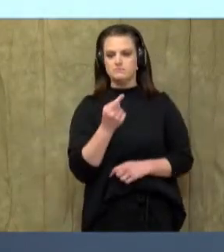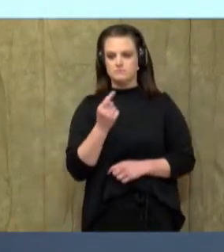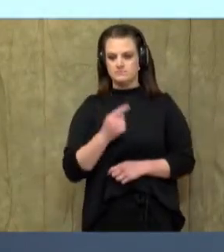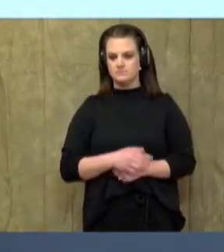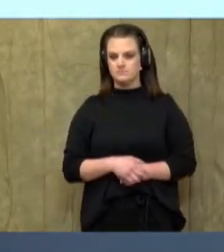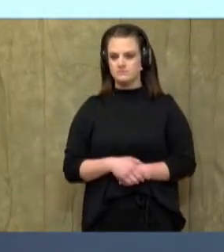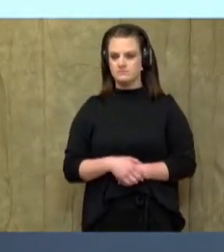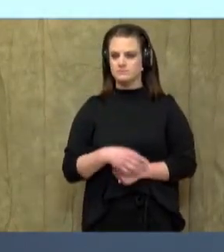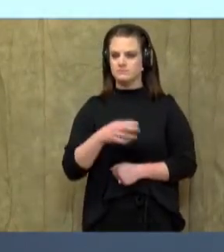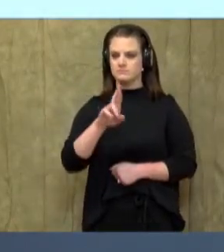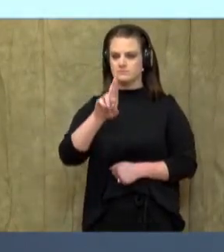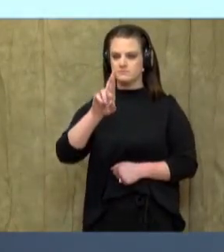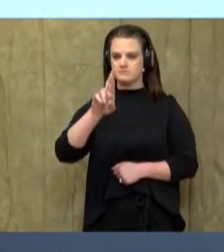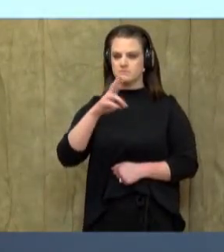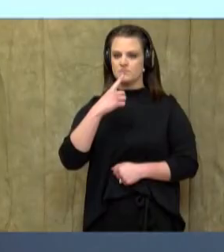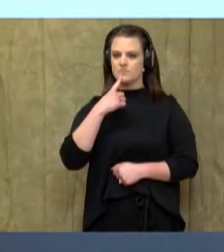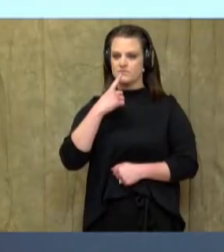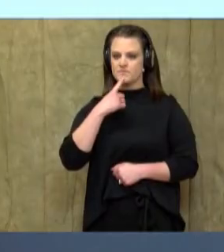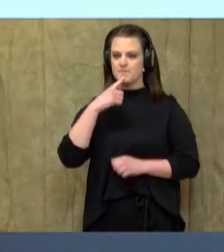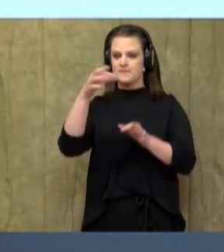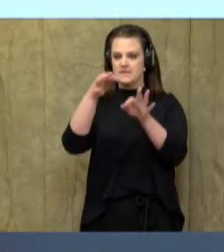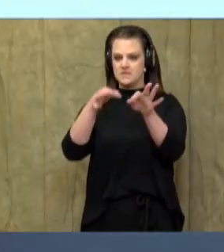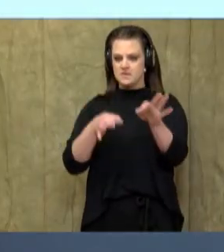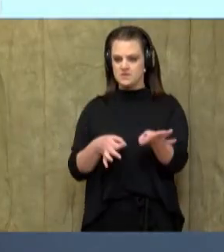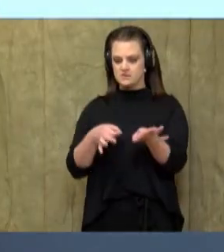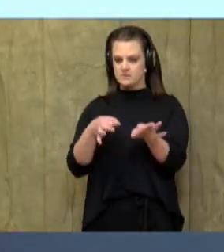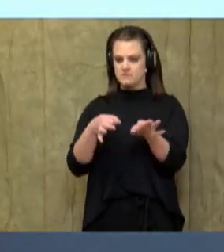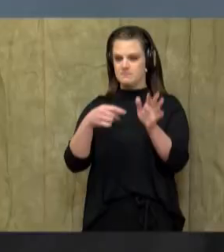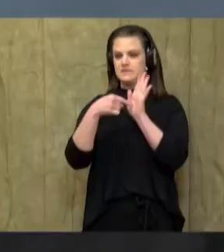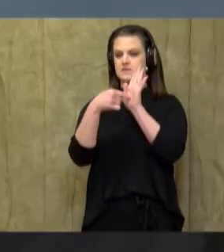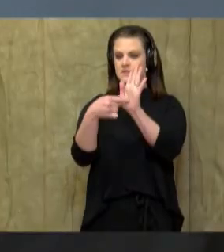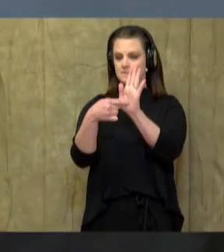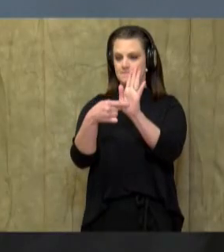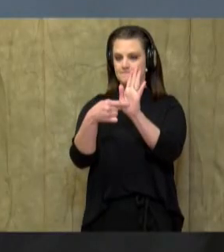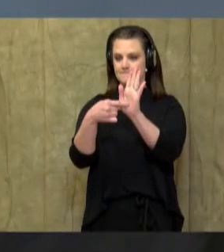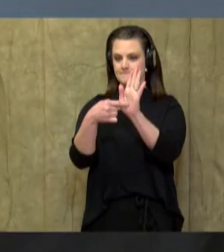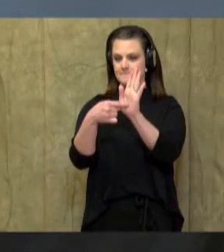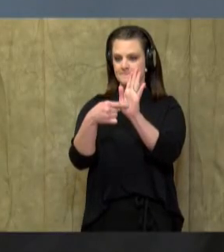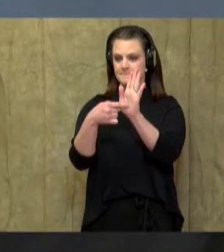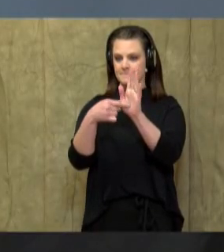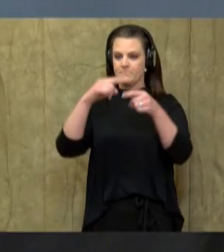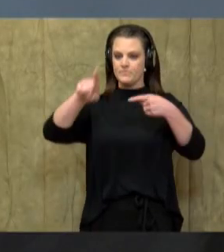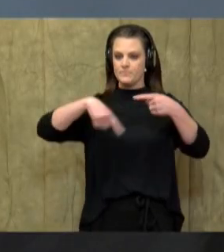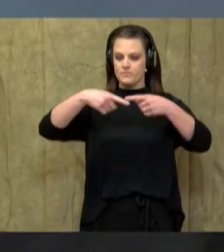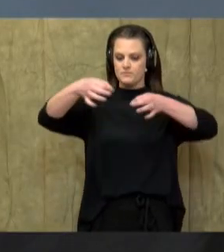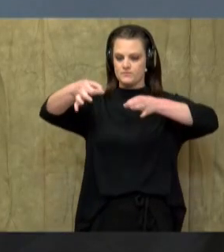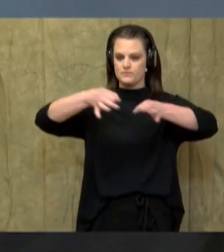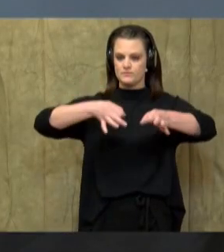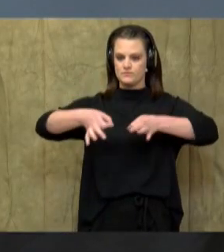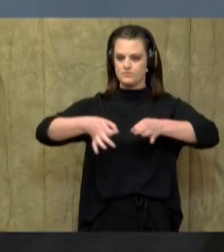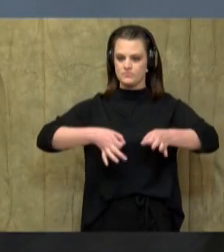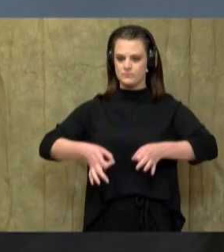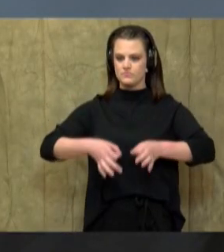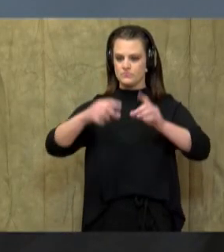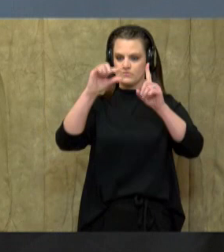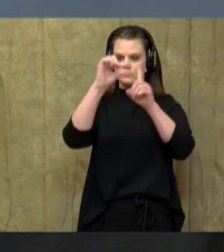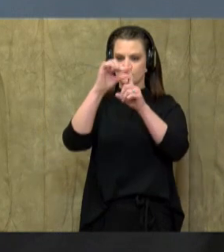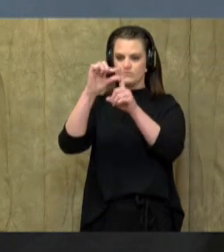referring to details and examples in a text when explaining what the text